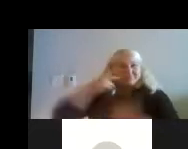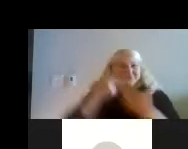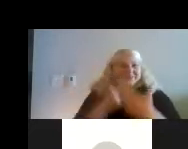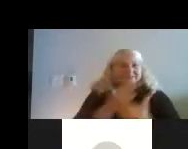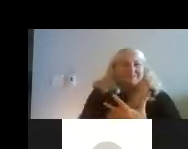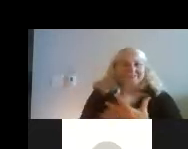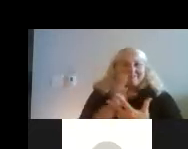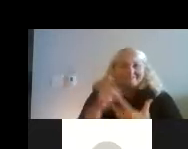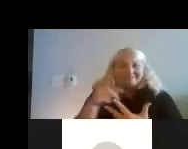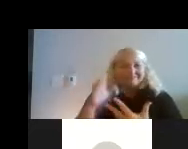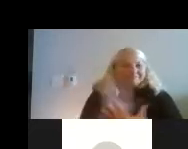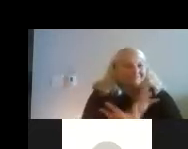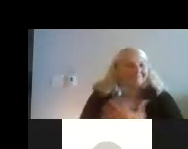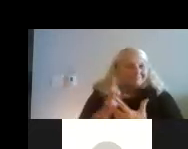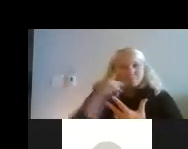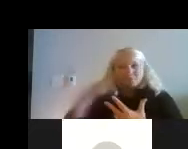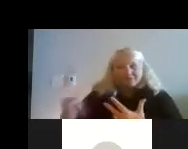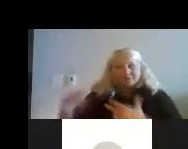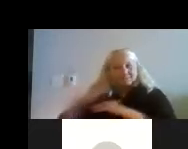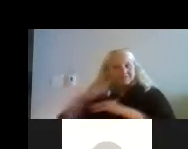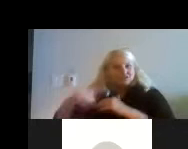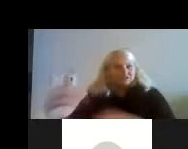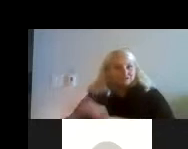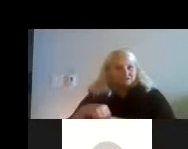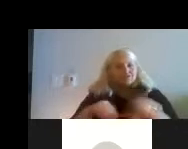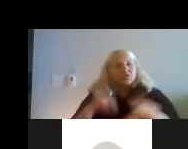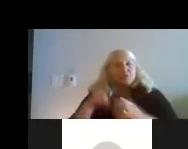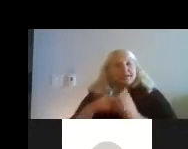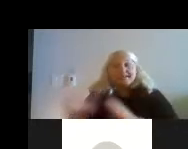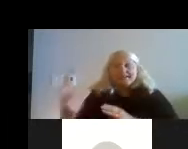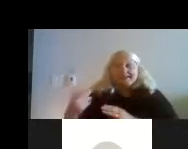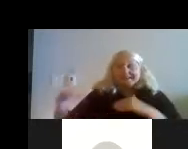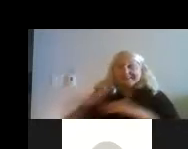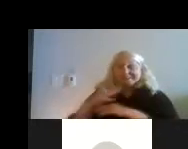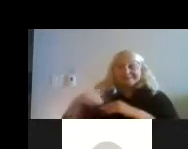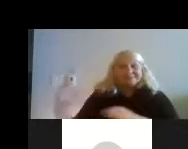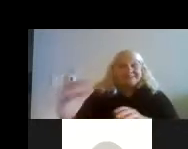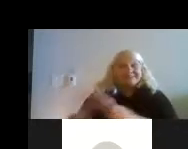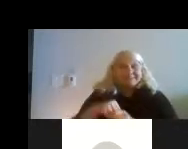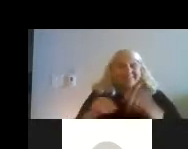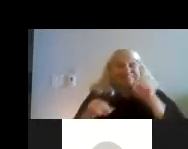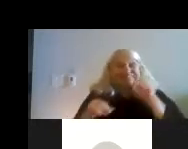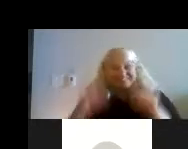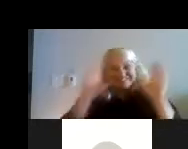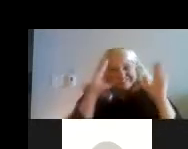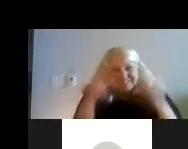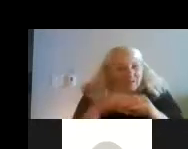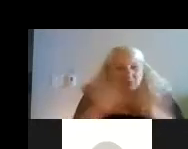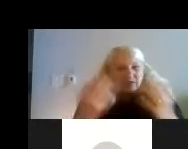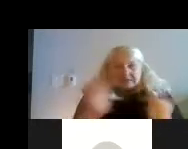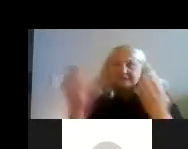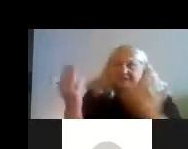And so when we start with Indigenous inclusion, this is really focused on just increasing the